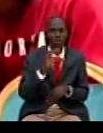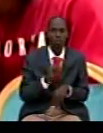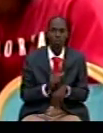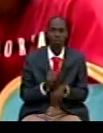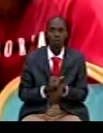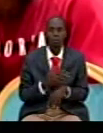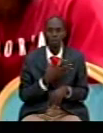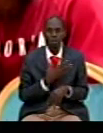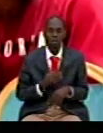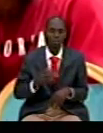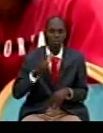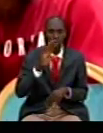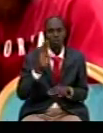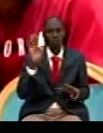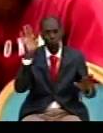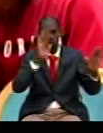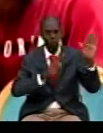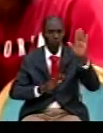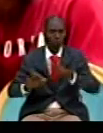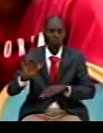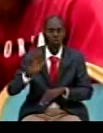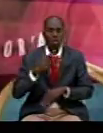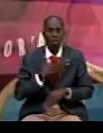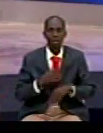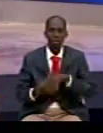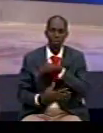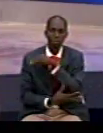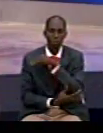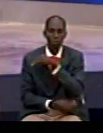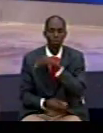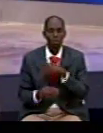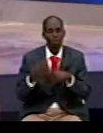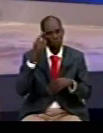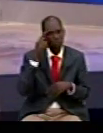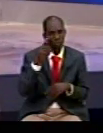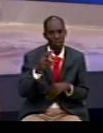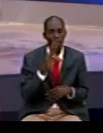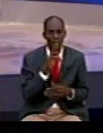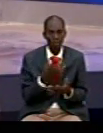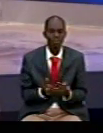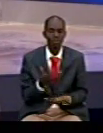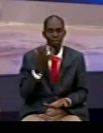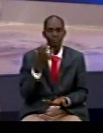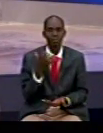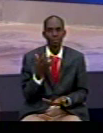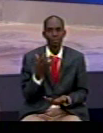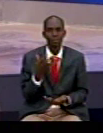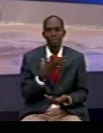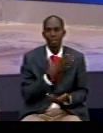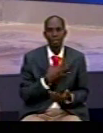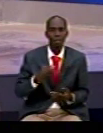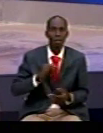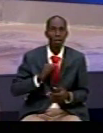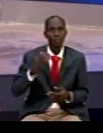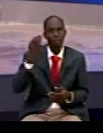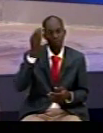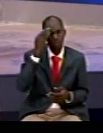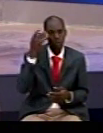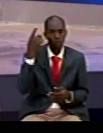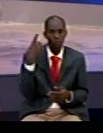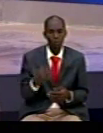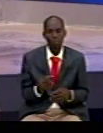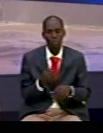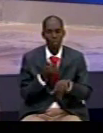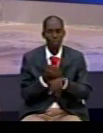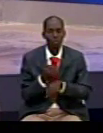thy tribulation and poverty, but thou art rich. And I know the